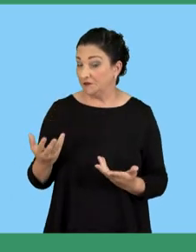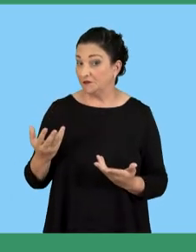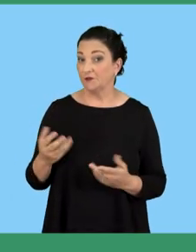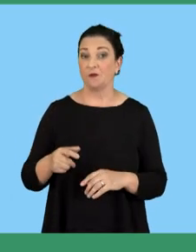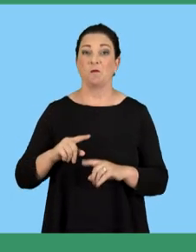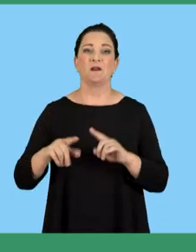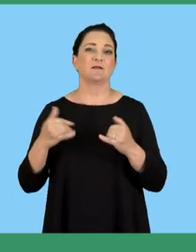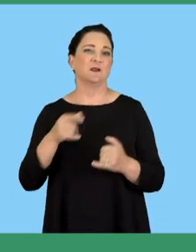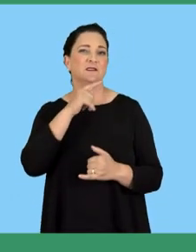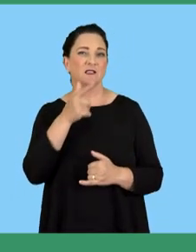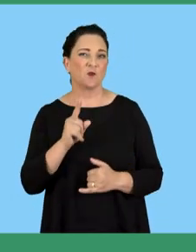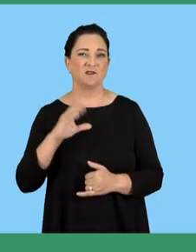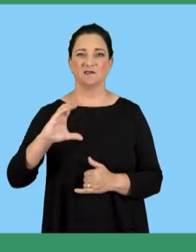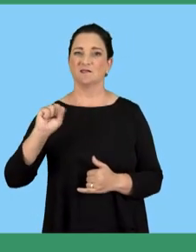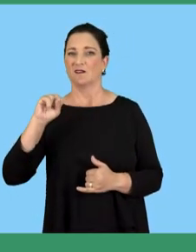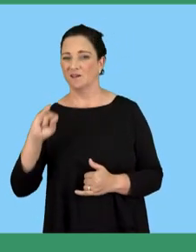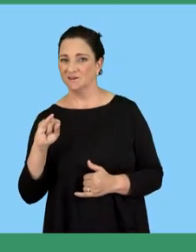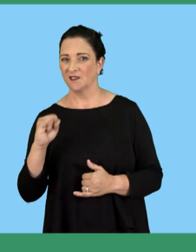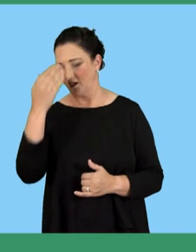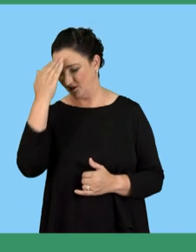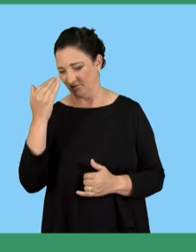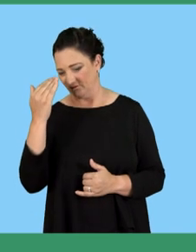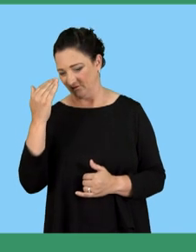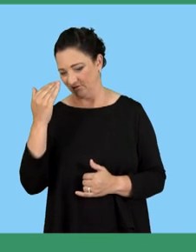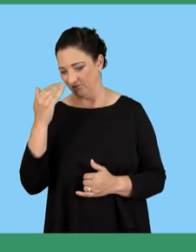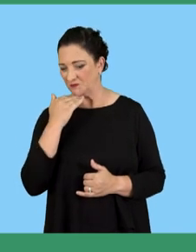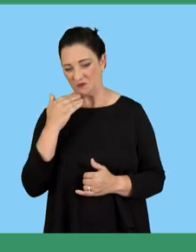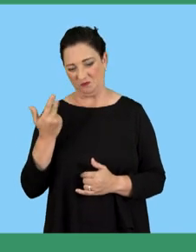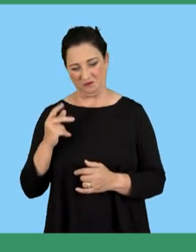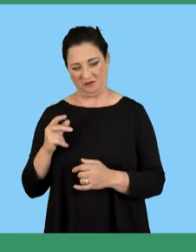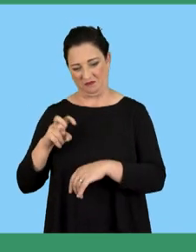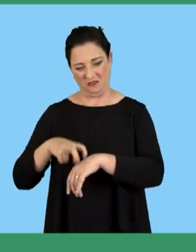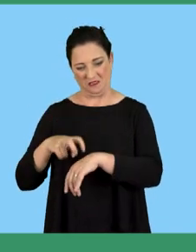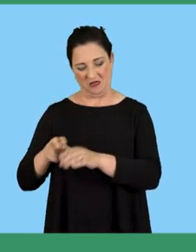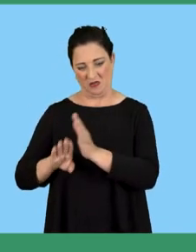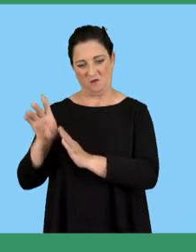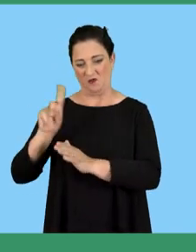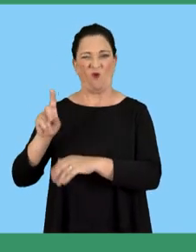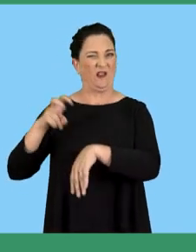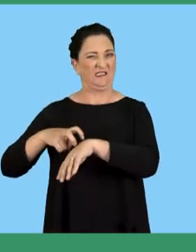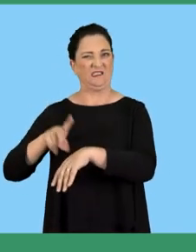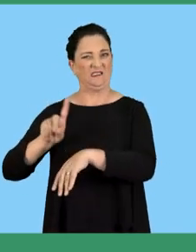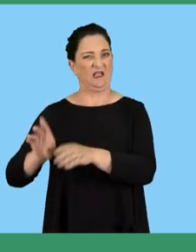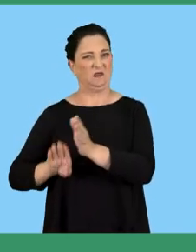also mentioned that the CSI projects were not relevant to their needs, and then that's how you get